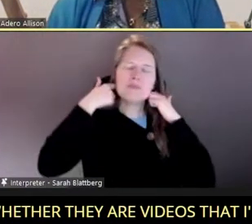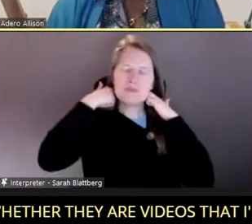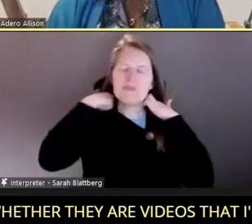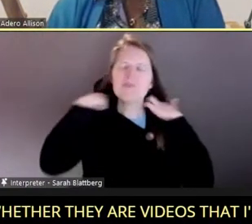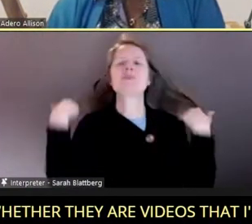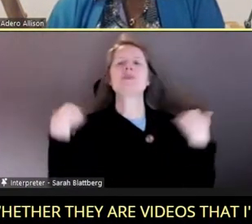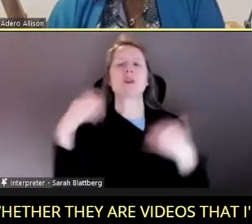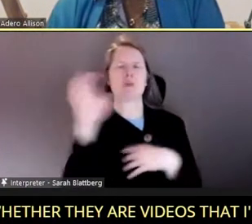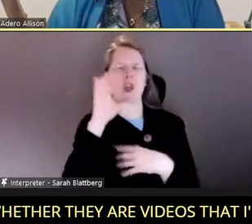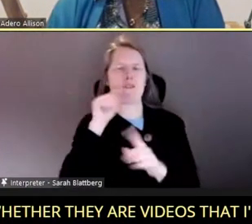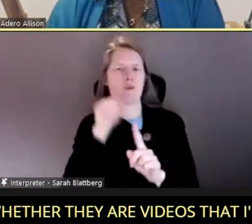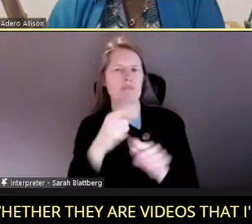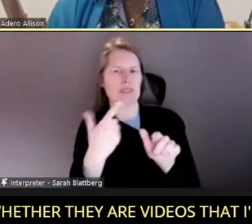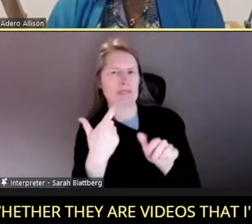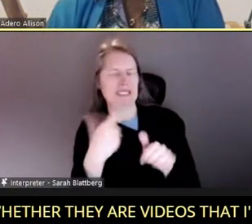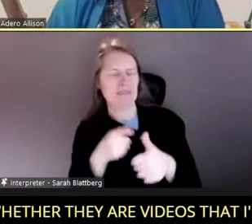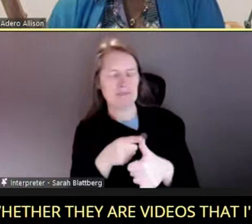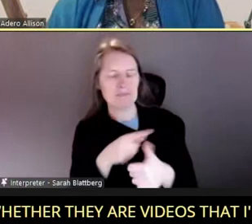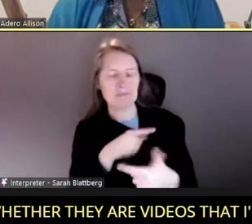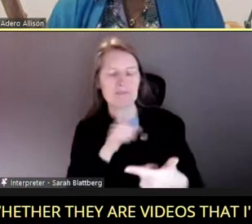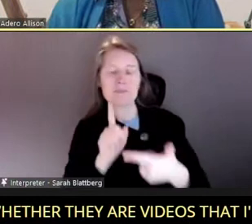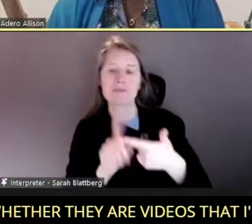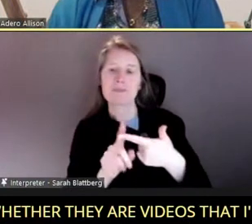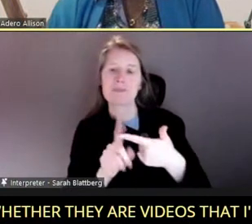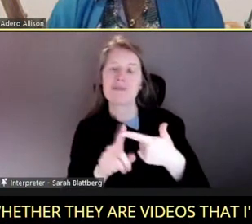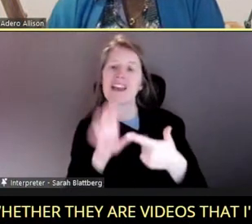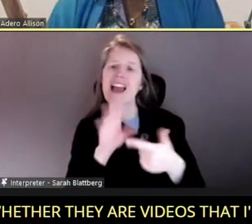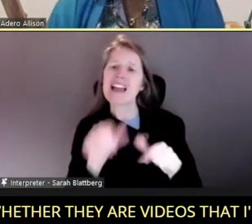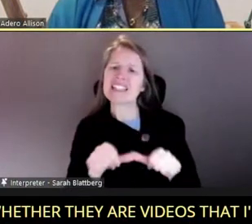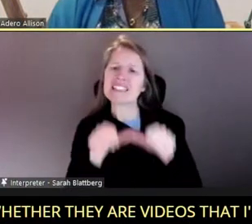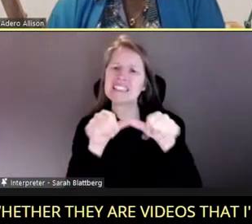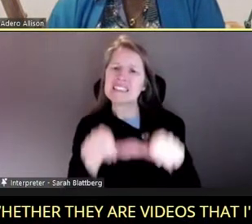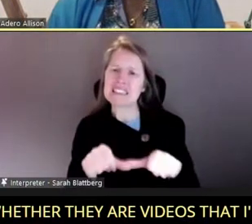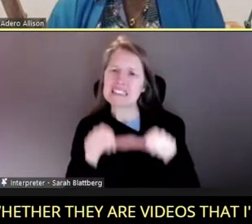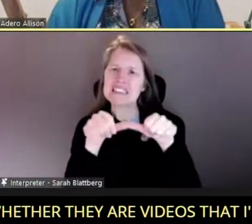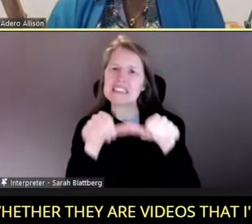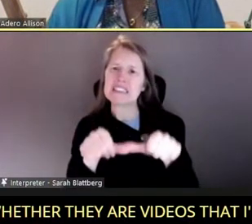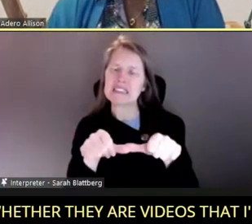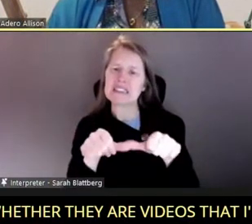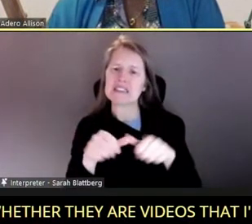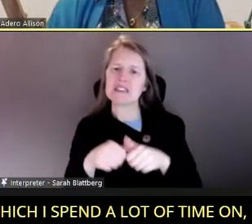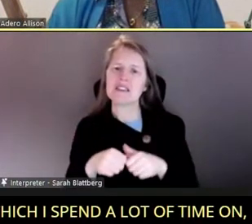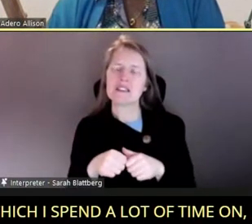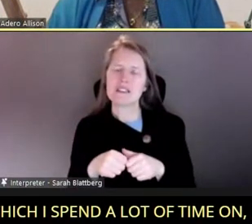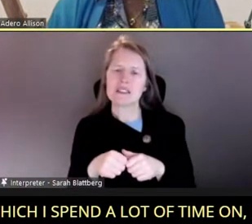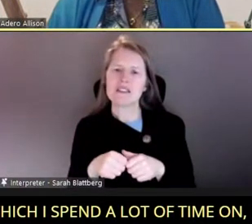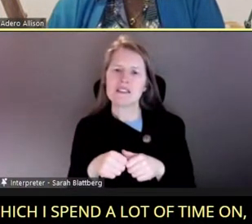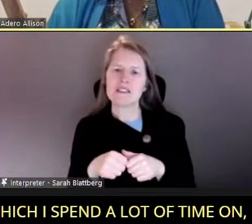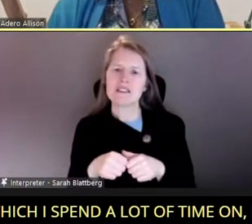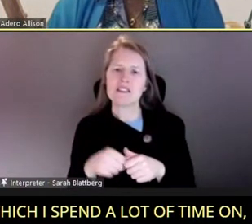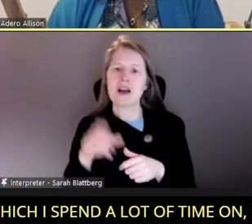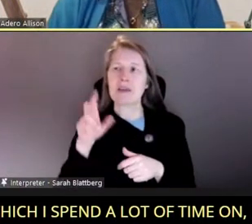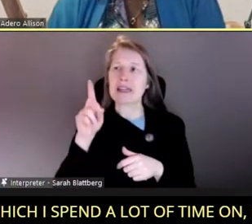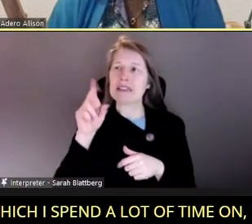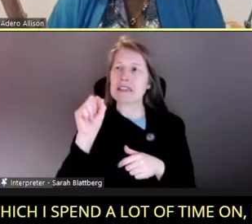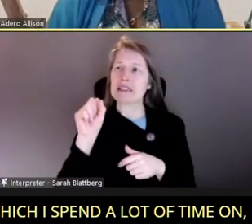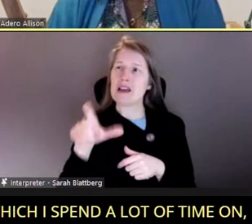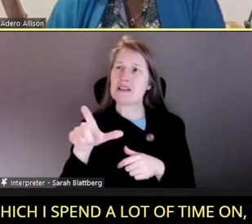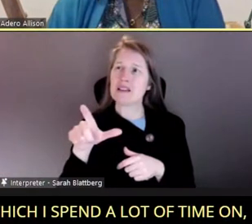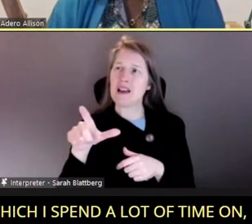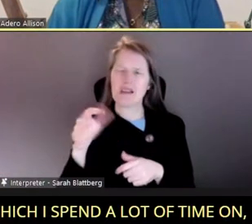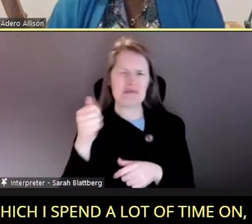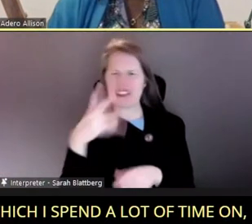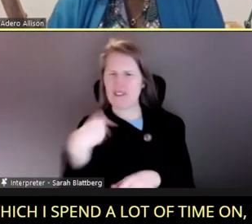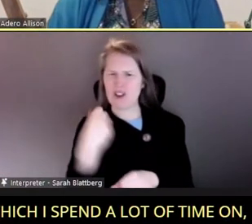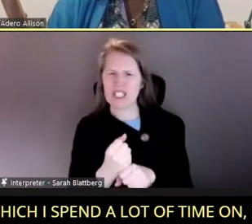And then I'm also looking for consistency. The I've been on DSL for several